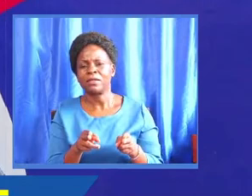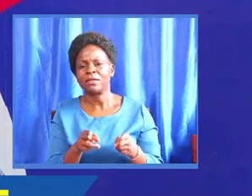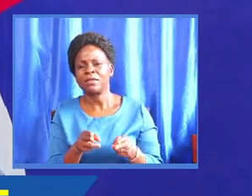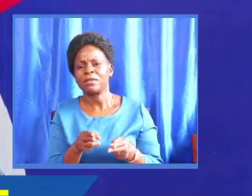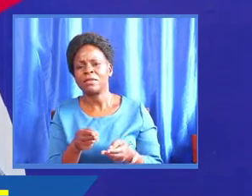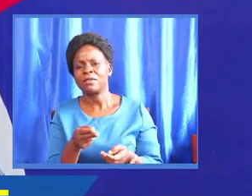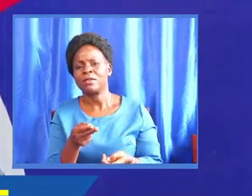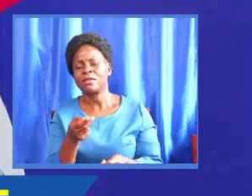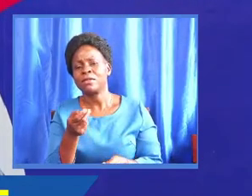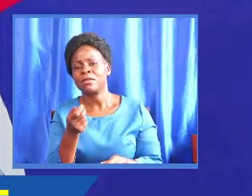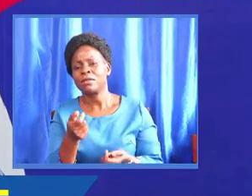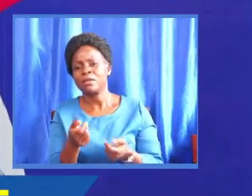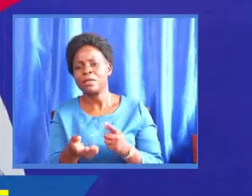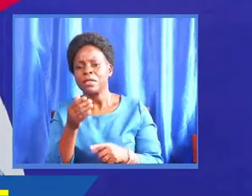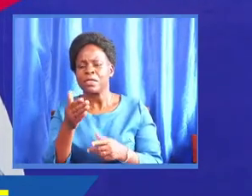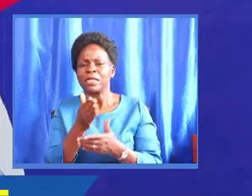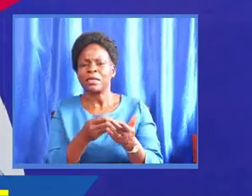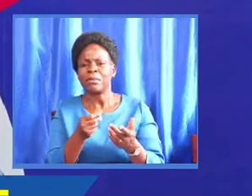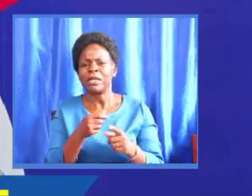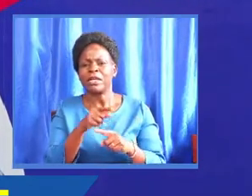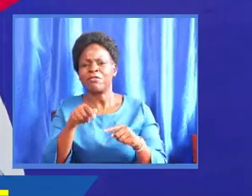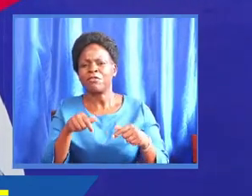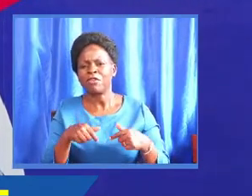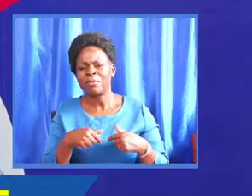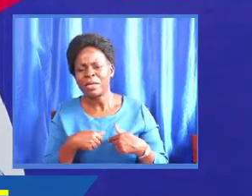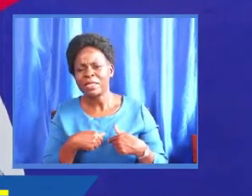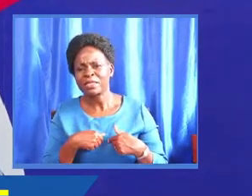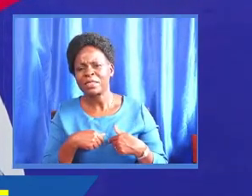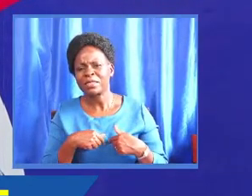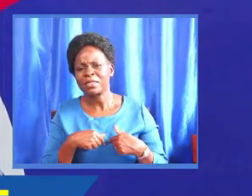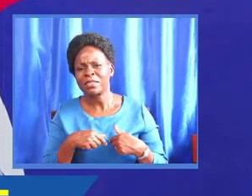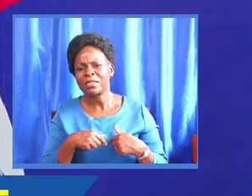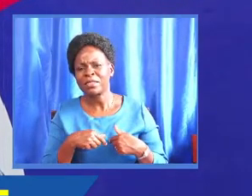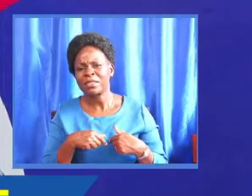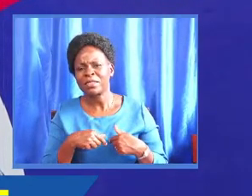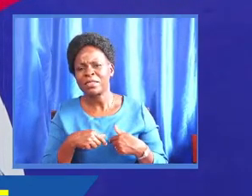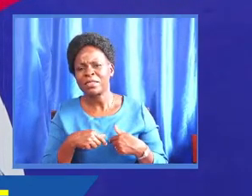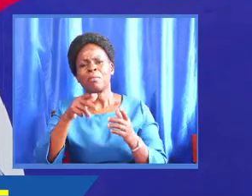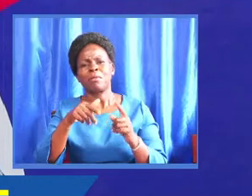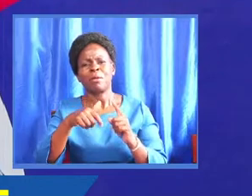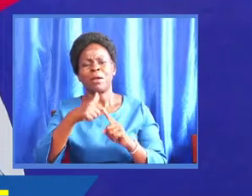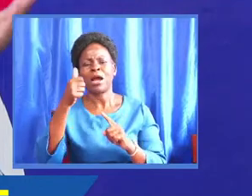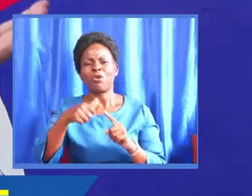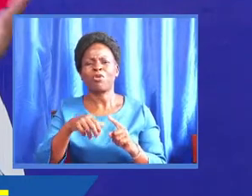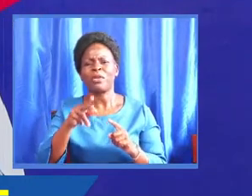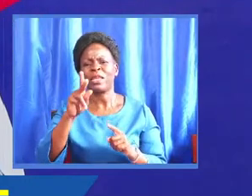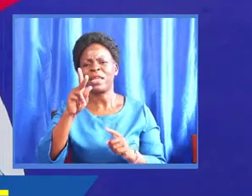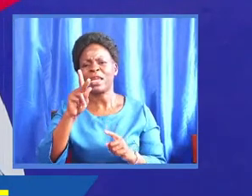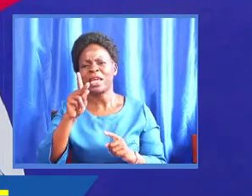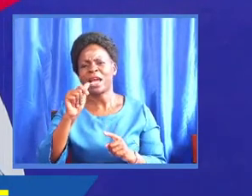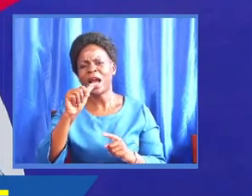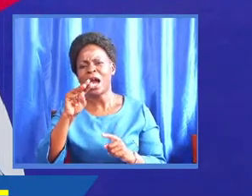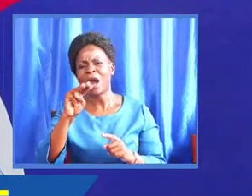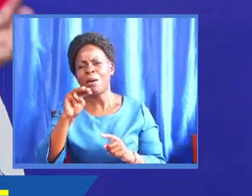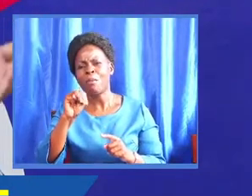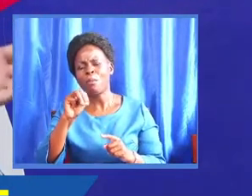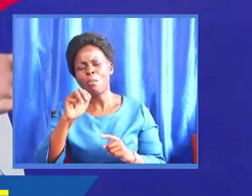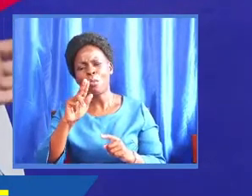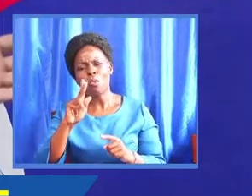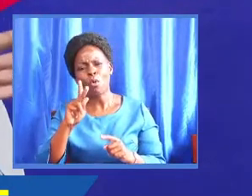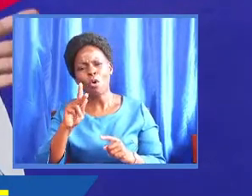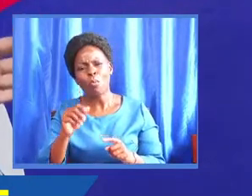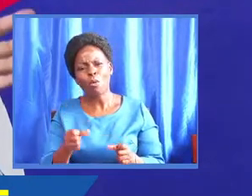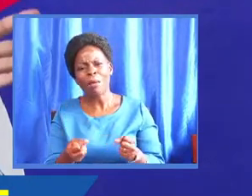with the salary he was getting from us, he would go and buy a room in Kamochia or places like that, you know. So now